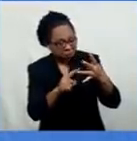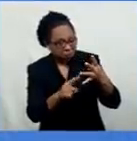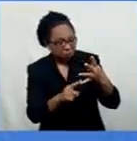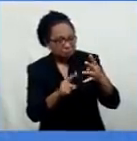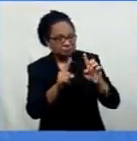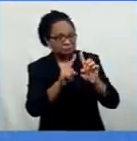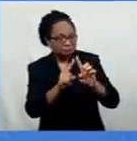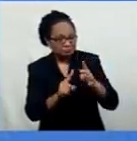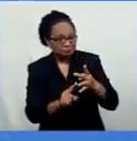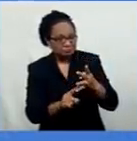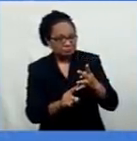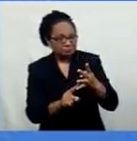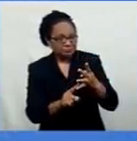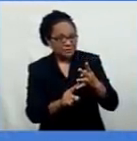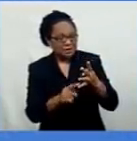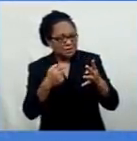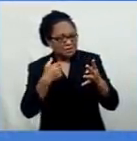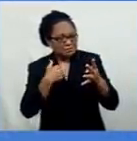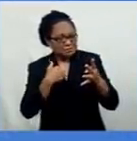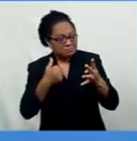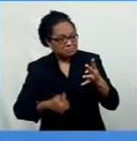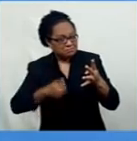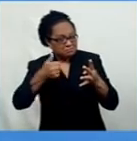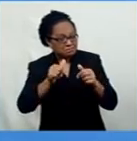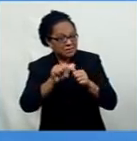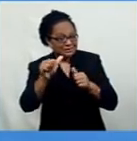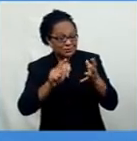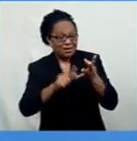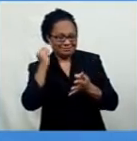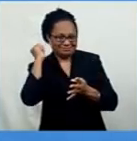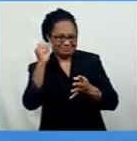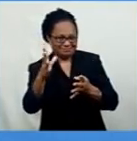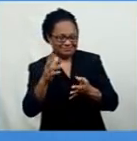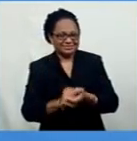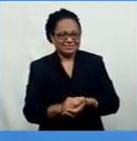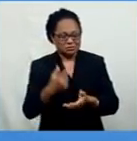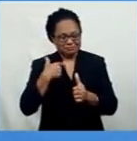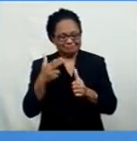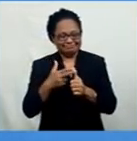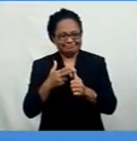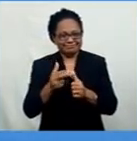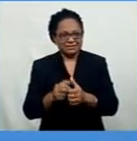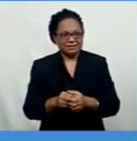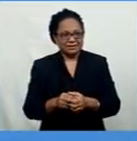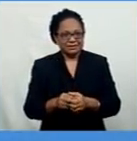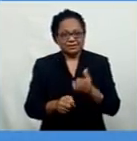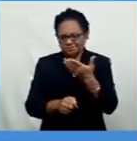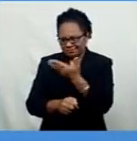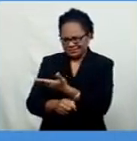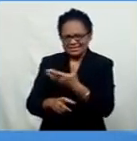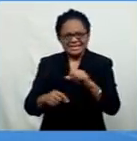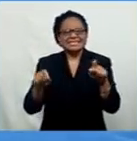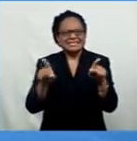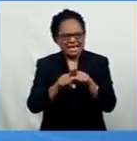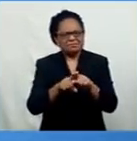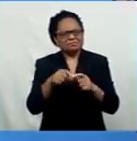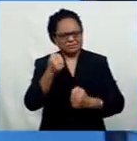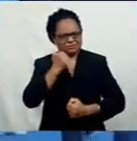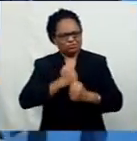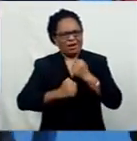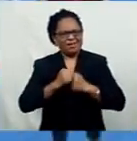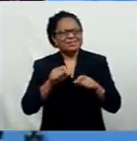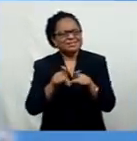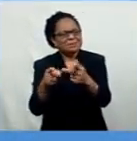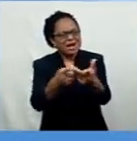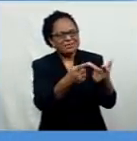kind of did very well in javelin throwing. Like many para-athletes, Matea has had his fair share of challenges.